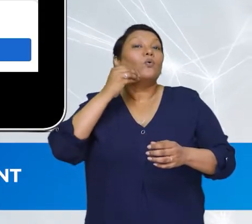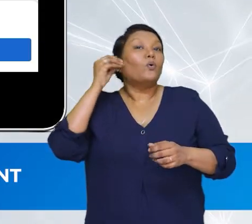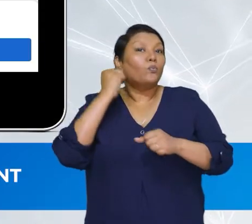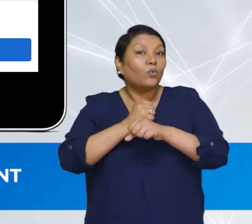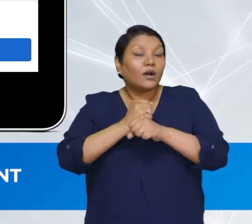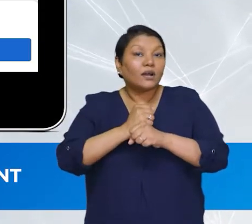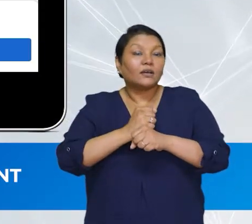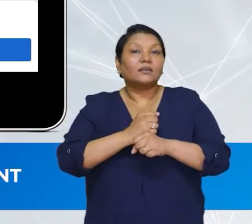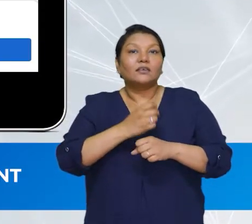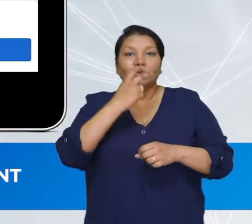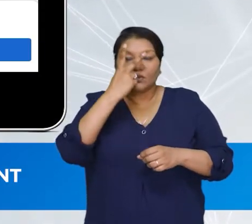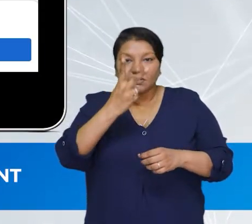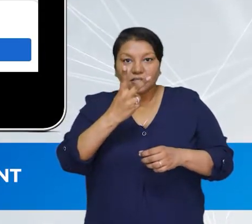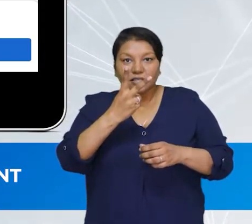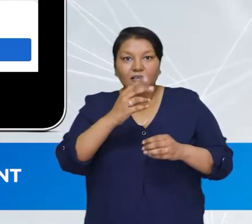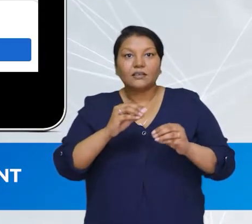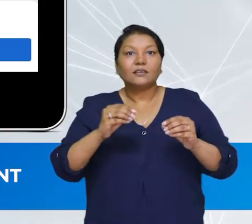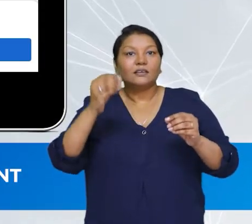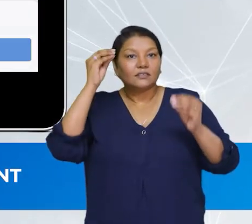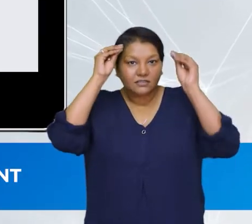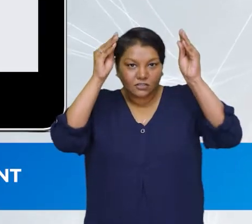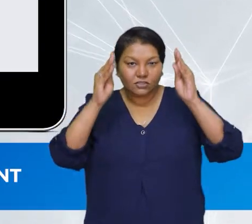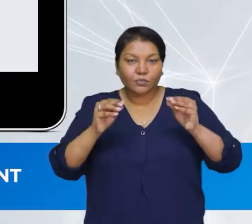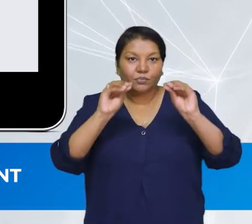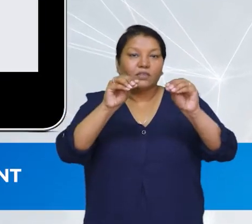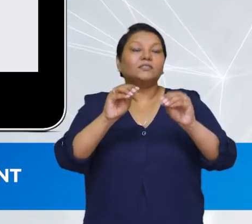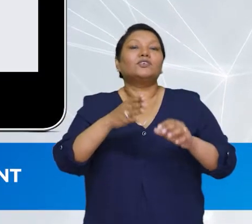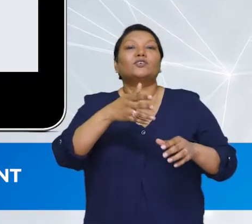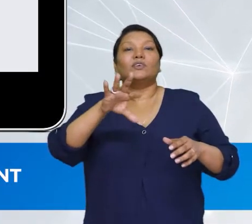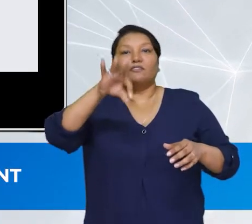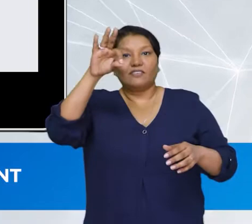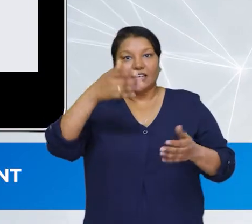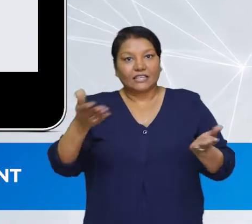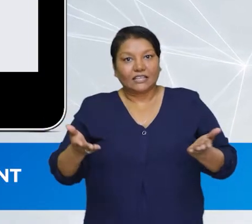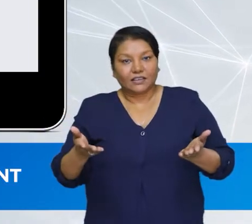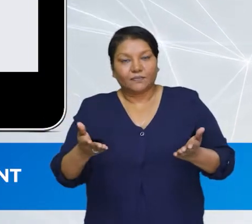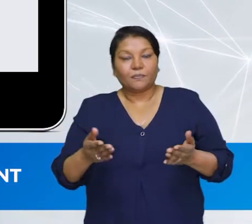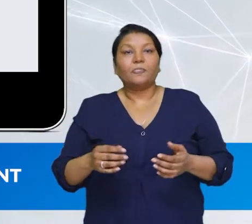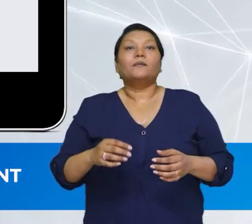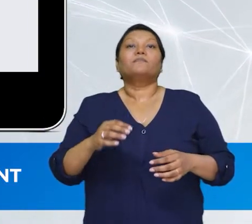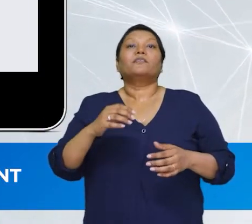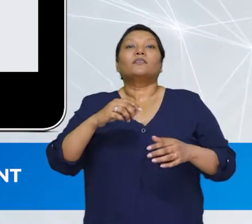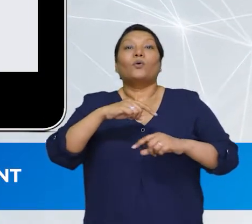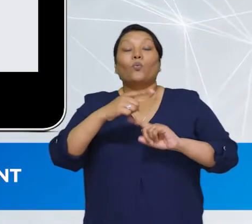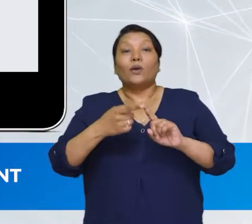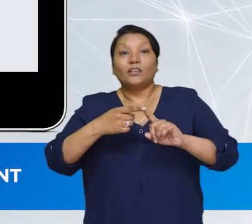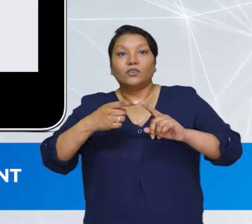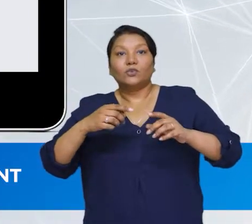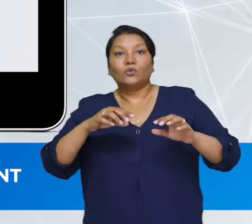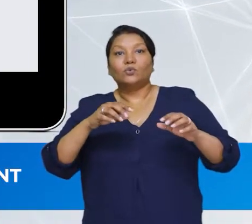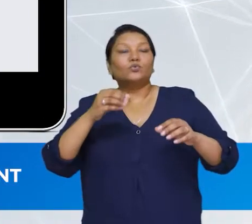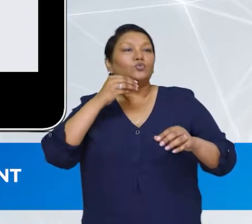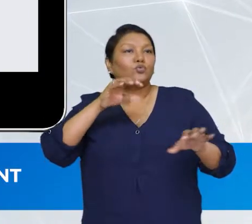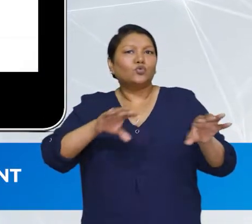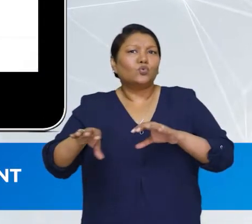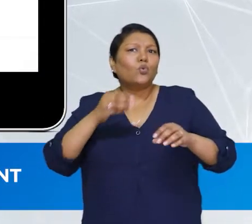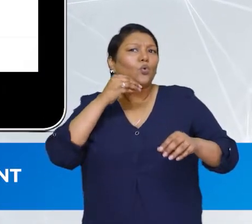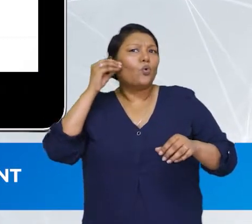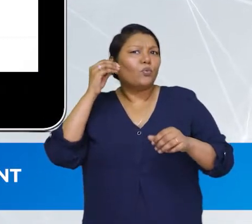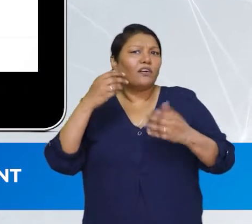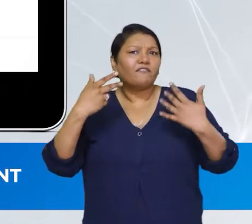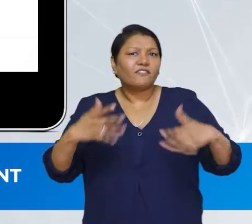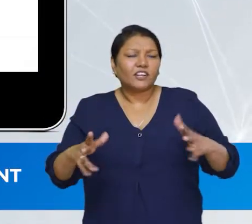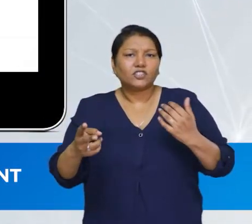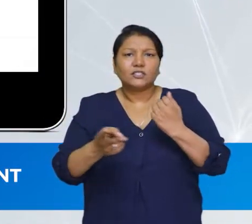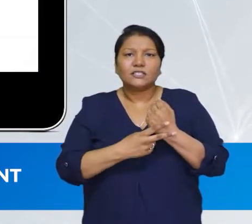content for the selected subject. You have now read your assignment and need to return your response to your teacher.